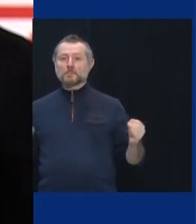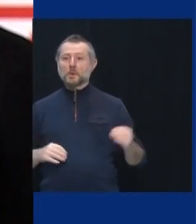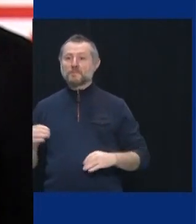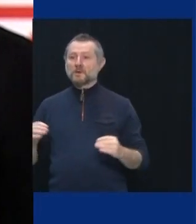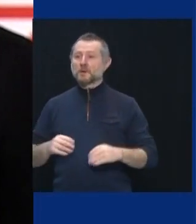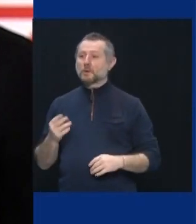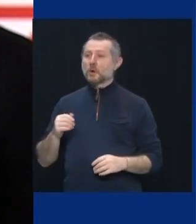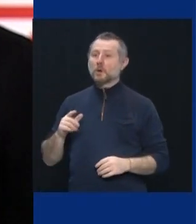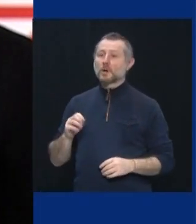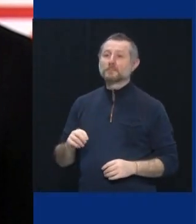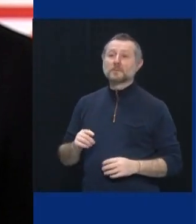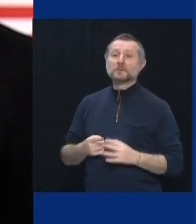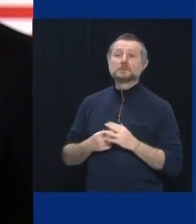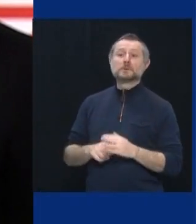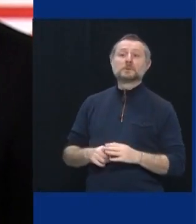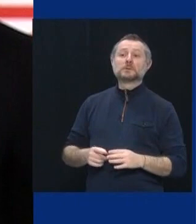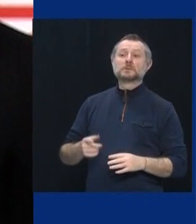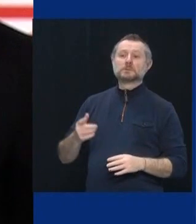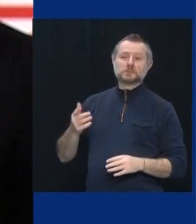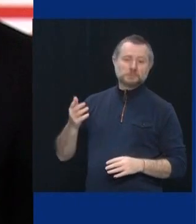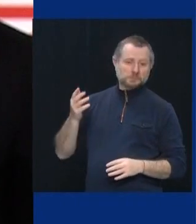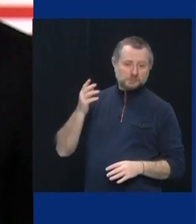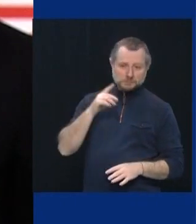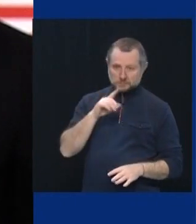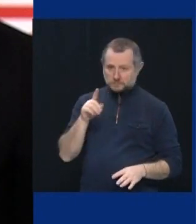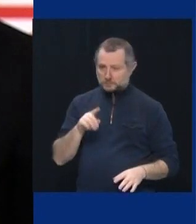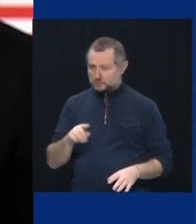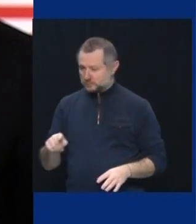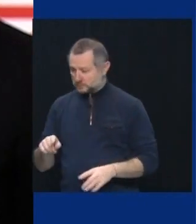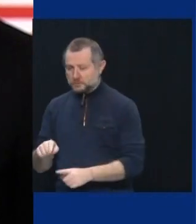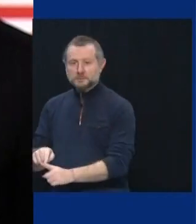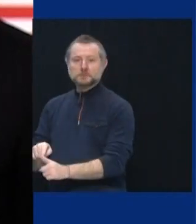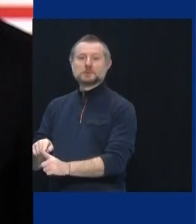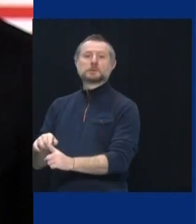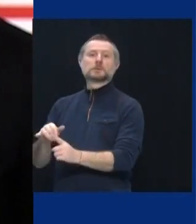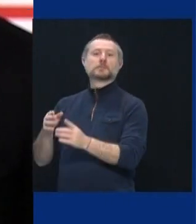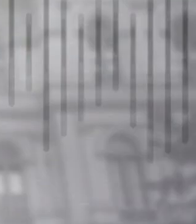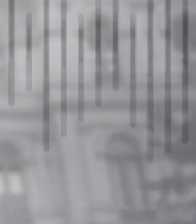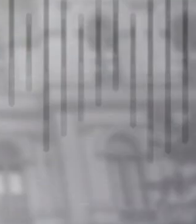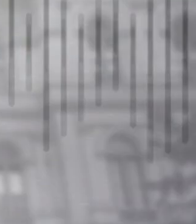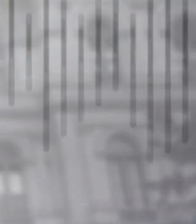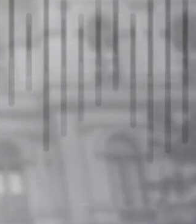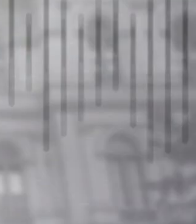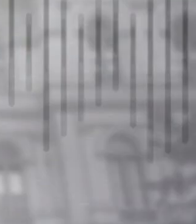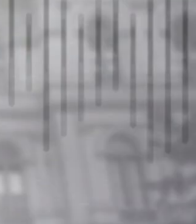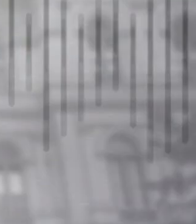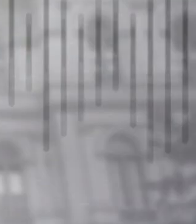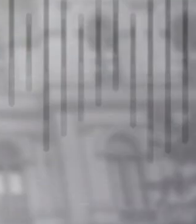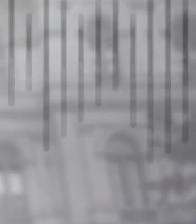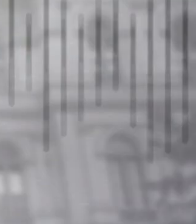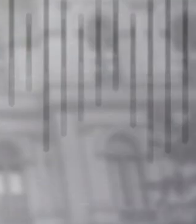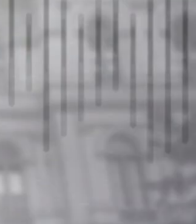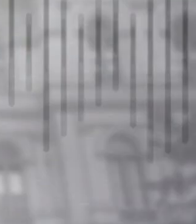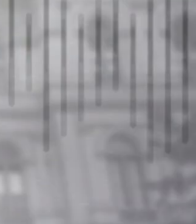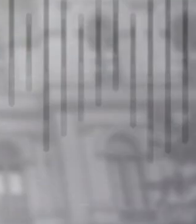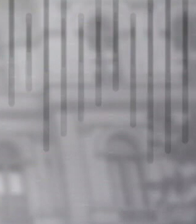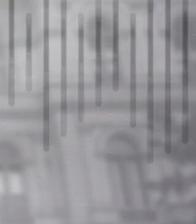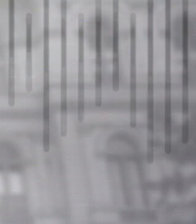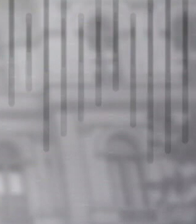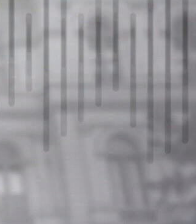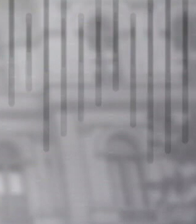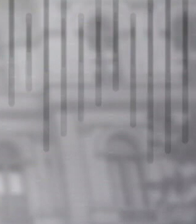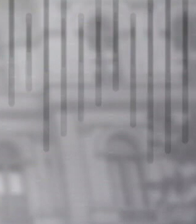reporters' interpretations of that interview, Cuomo finally did say something about it. If you committed a crime, you can